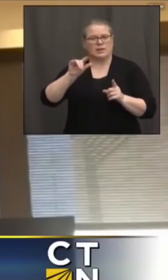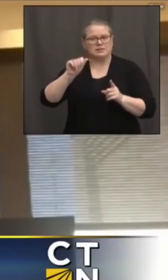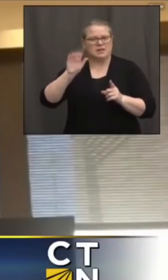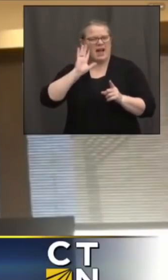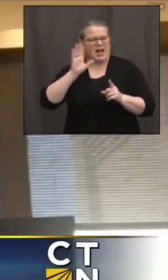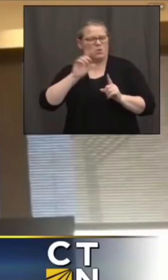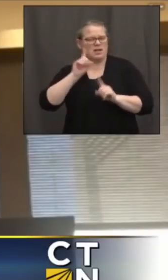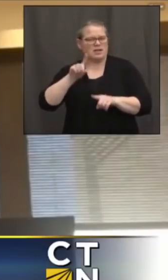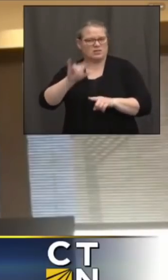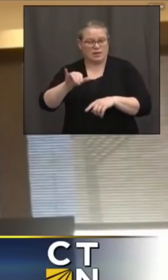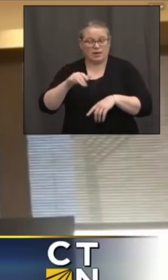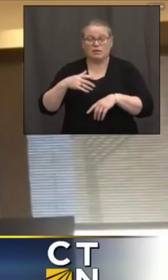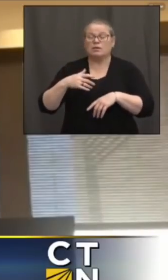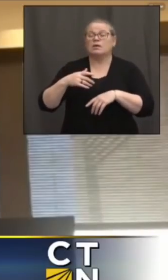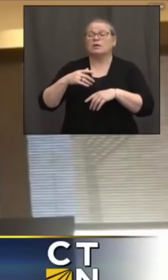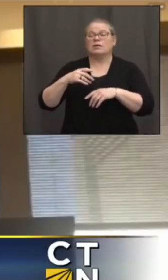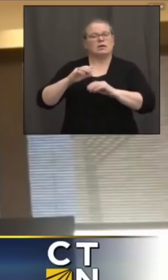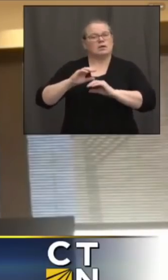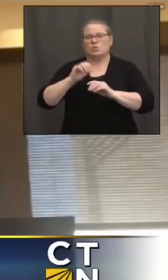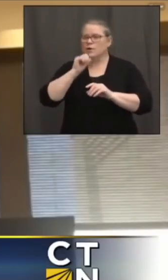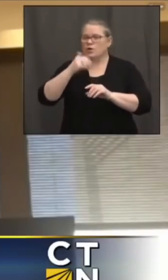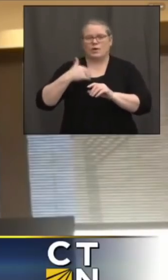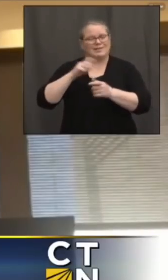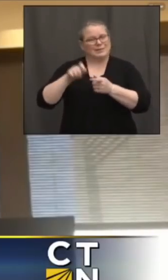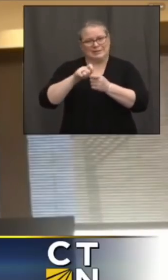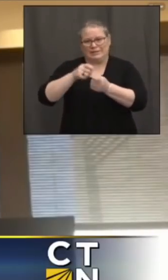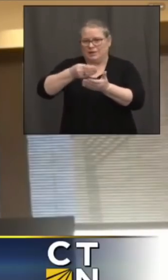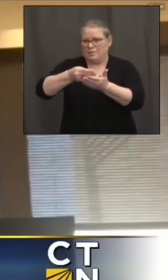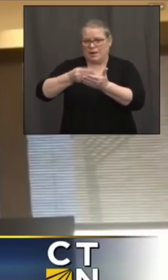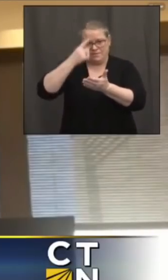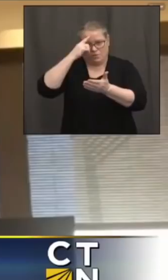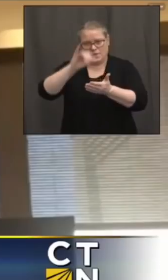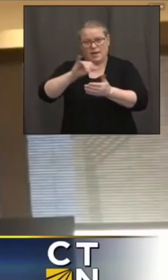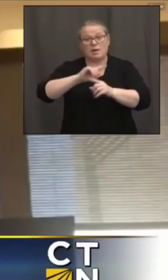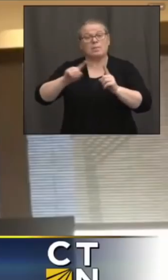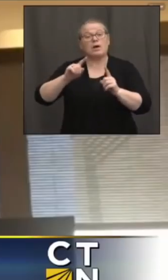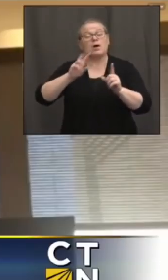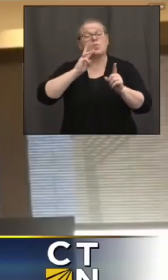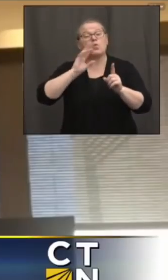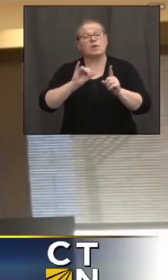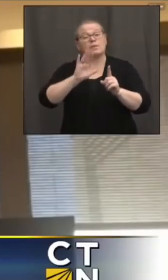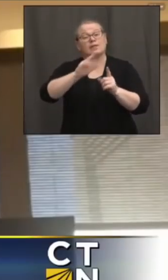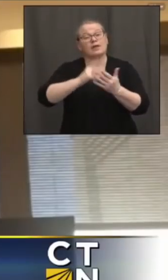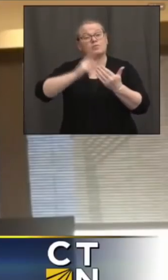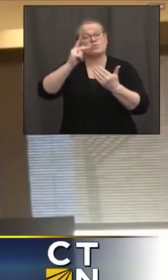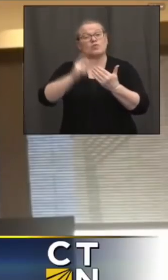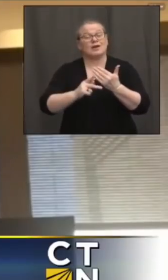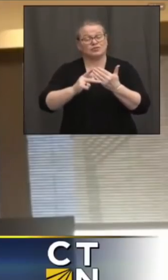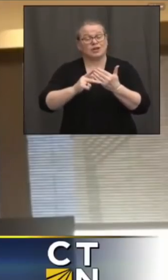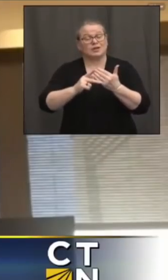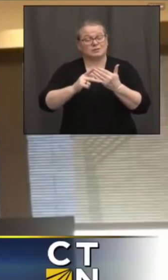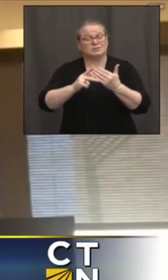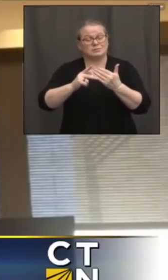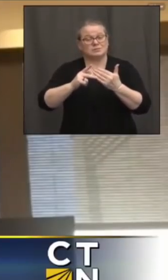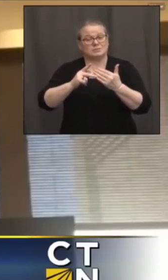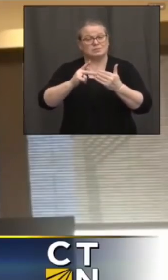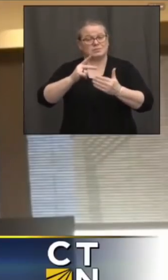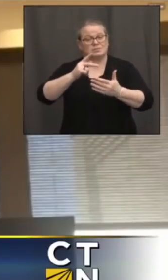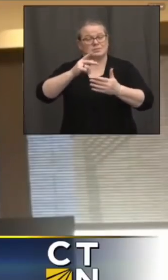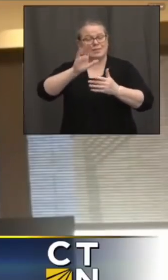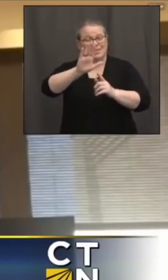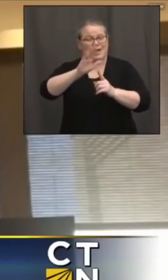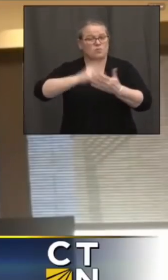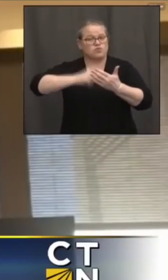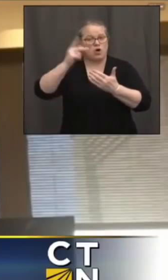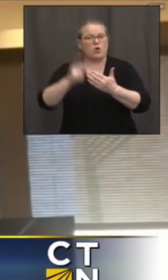budget to support the Project Longevity program within Waterbury, which is a part of their criminal justice